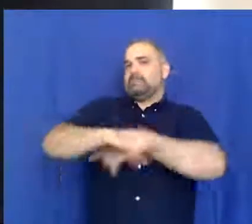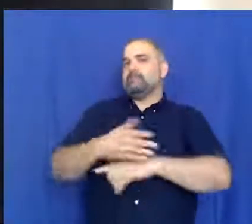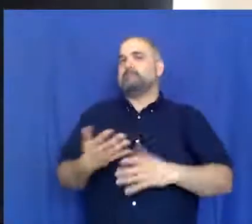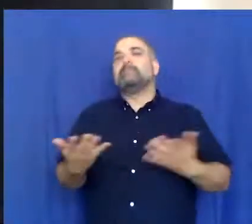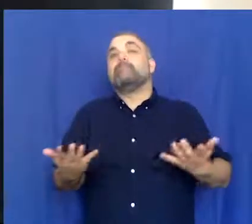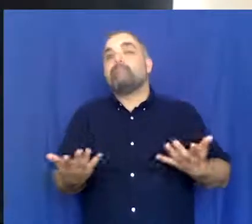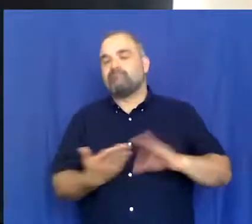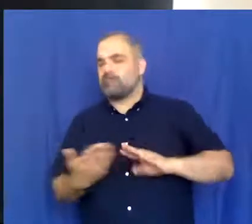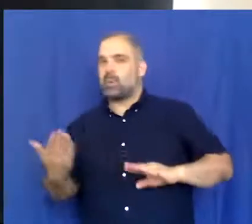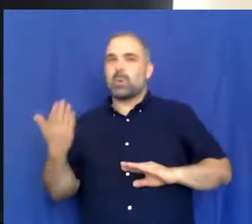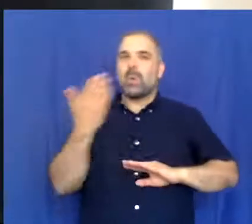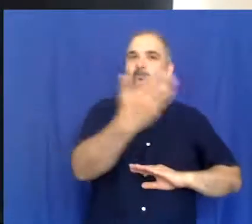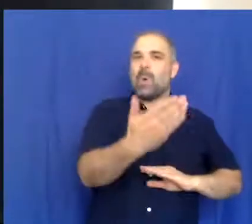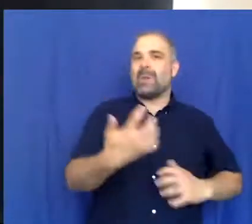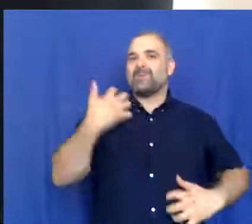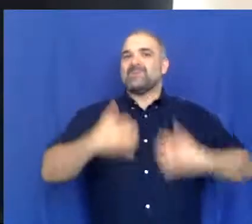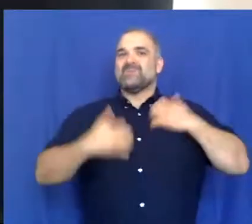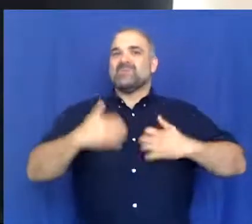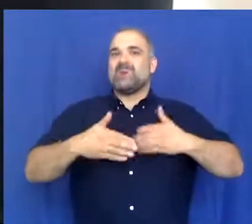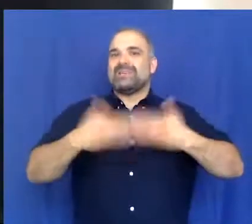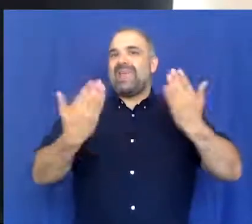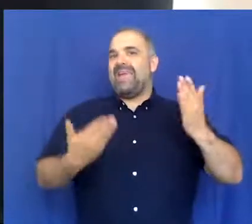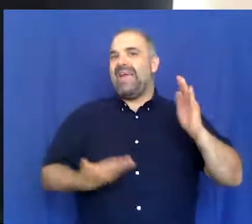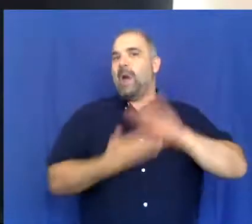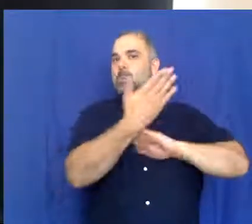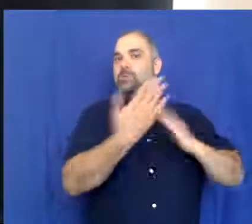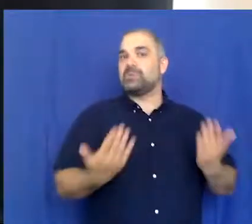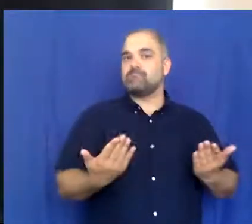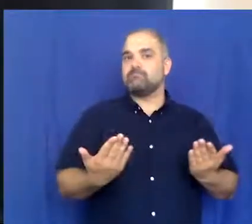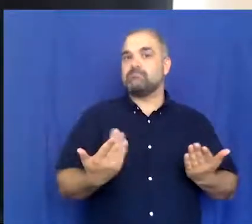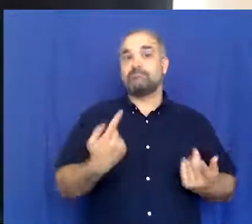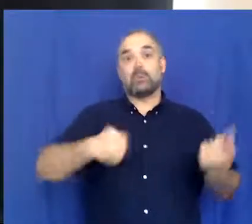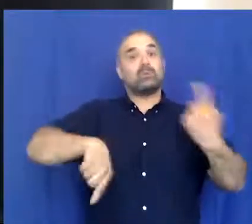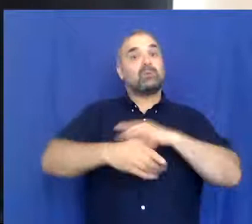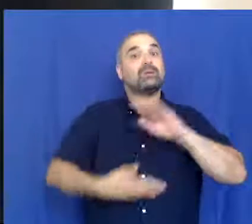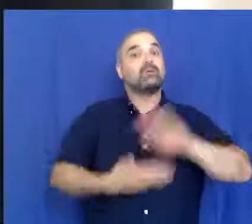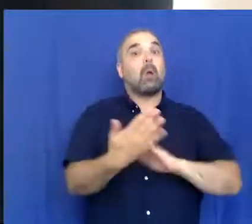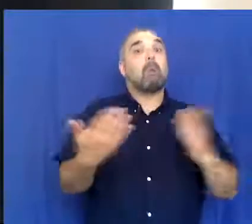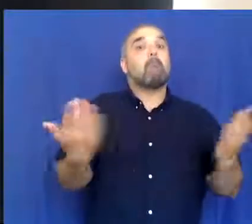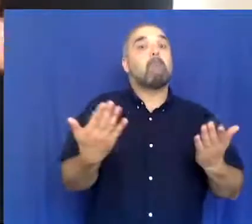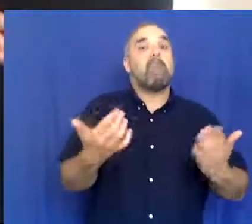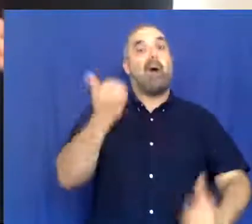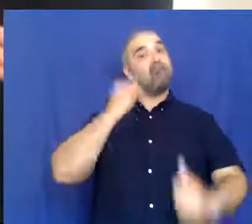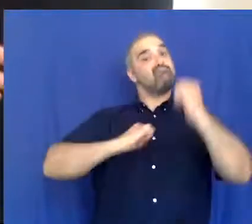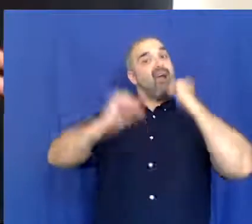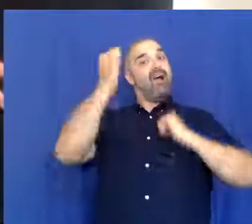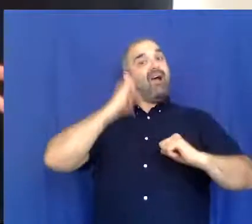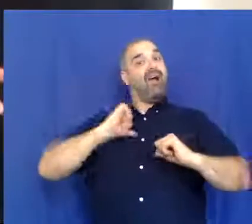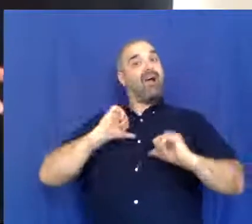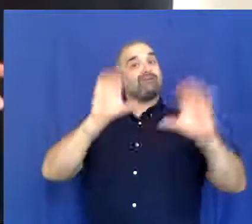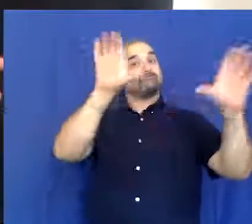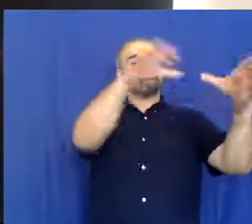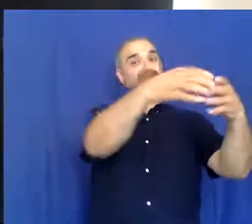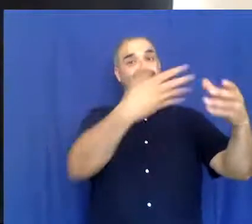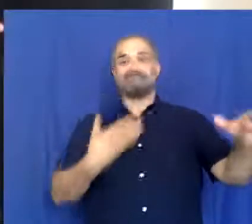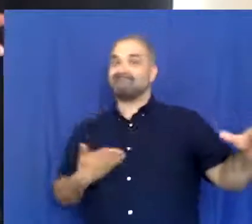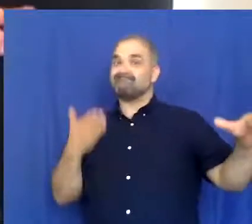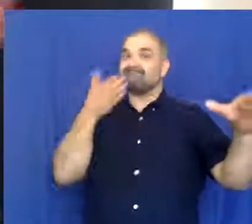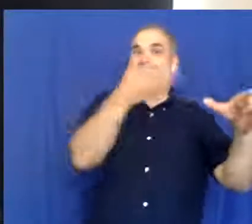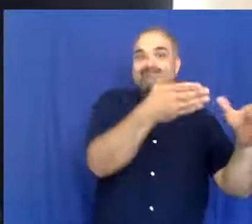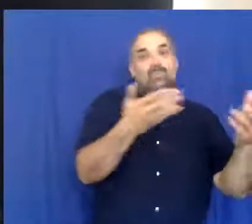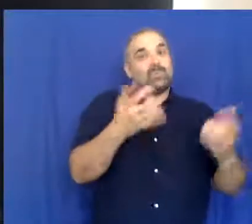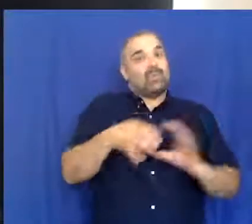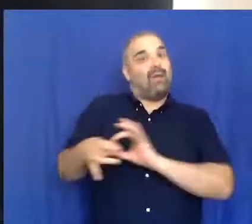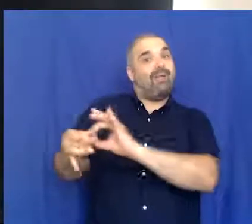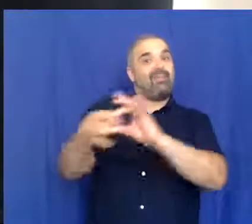on a very exciting day out. We are going to Pride together. So